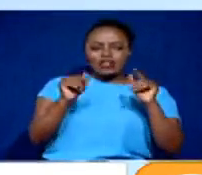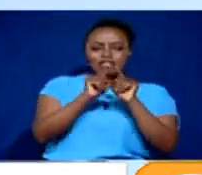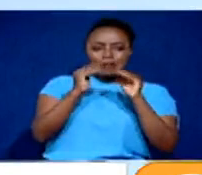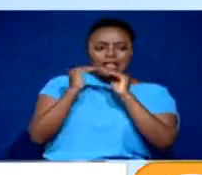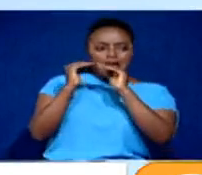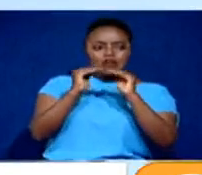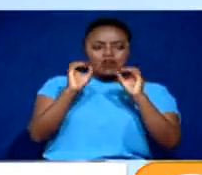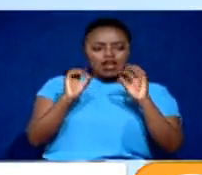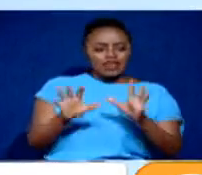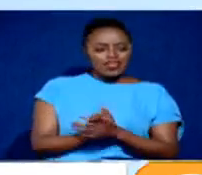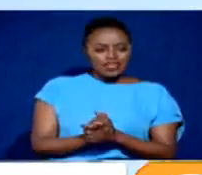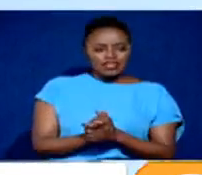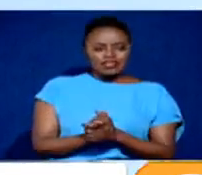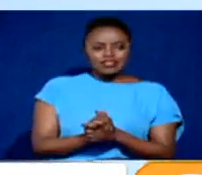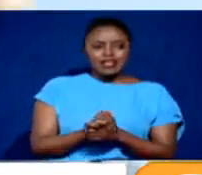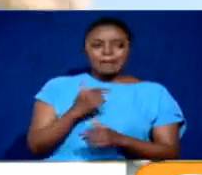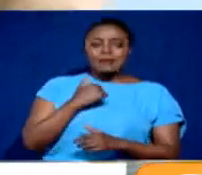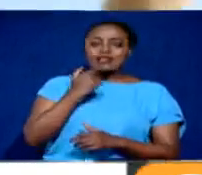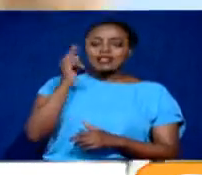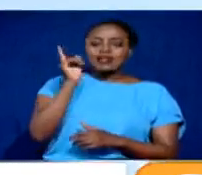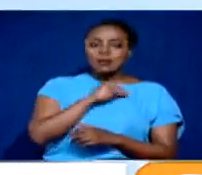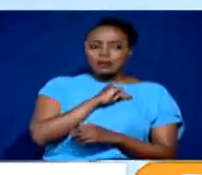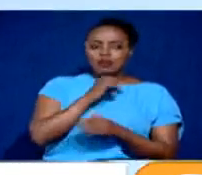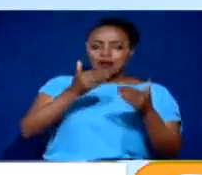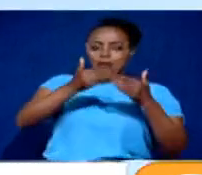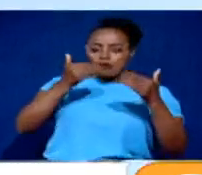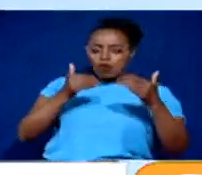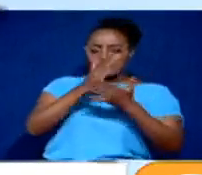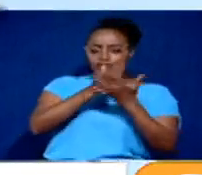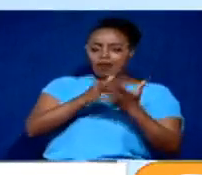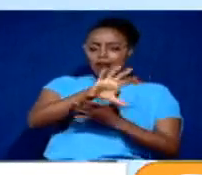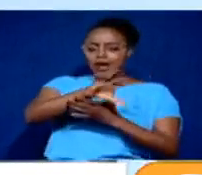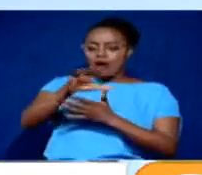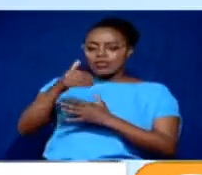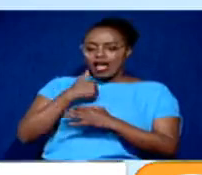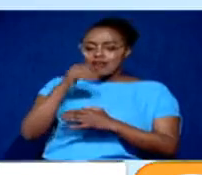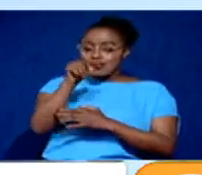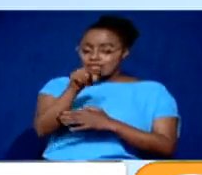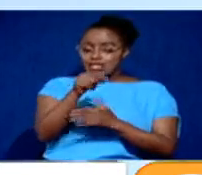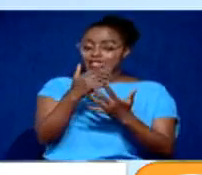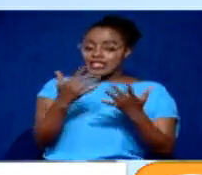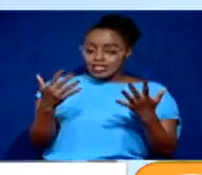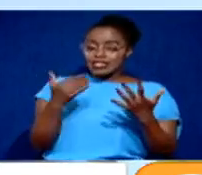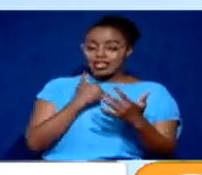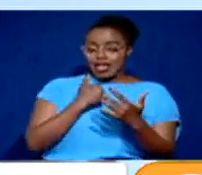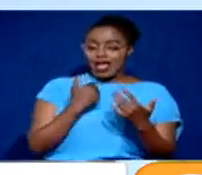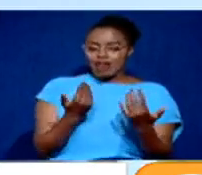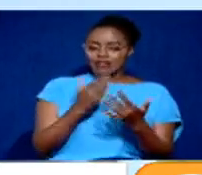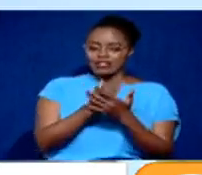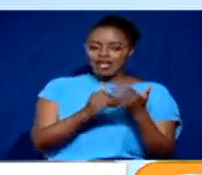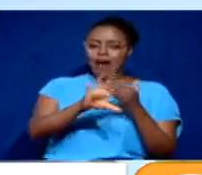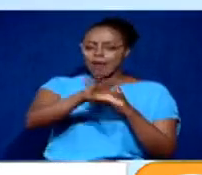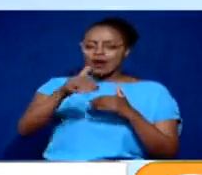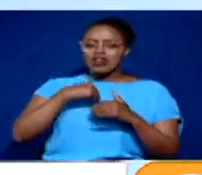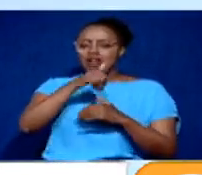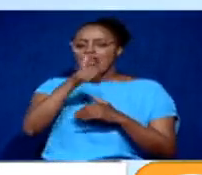level. I've said even from earlier that some counties even already have this equipment. Some counties do